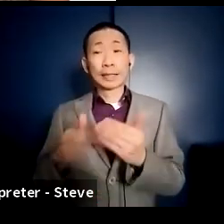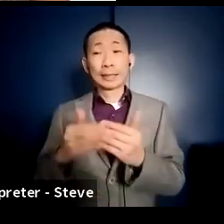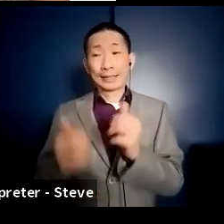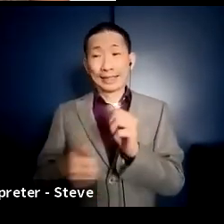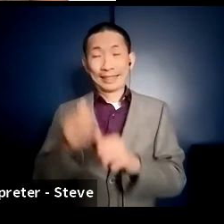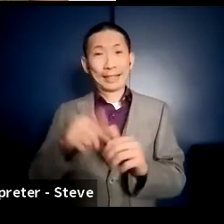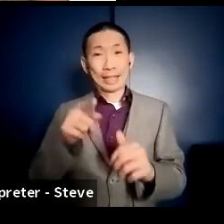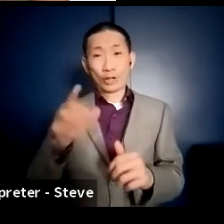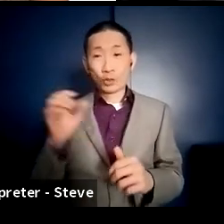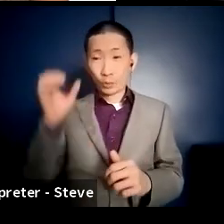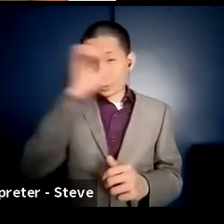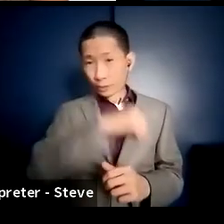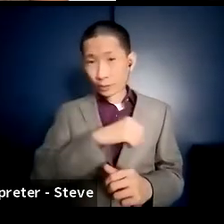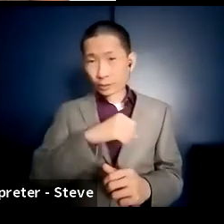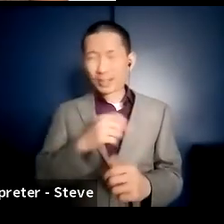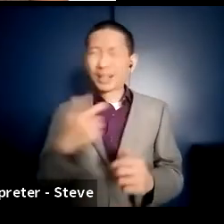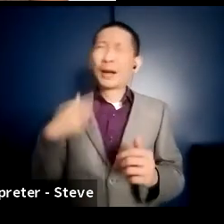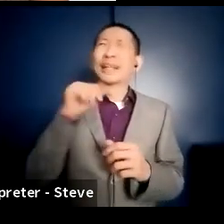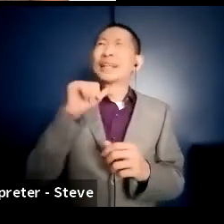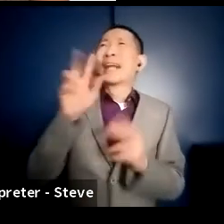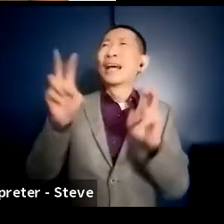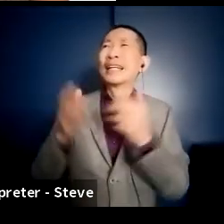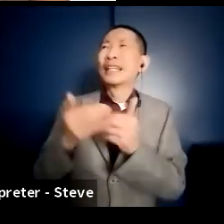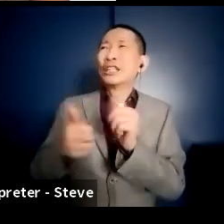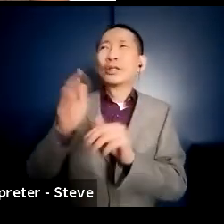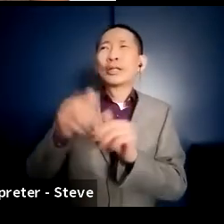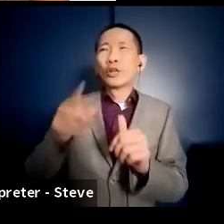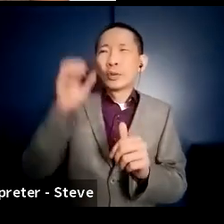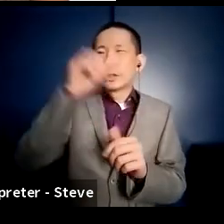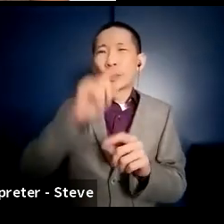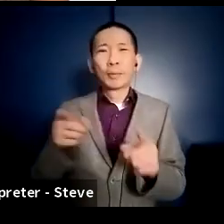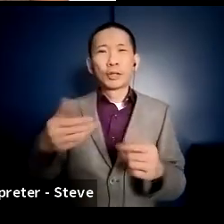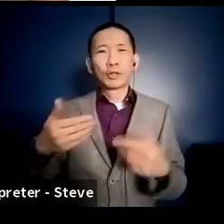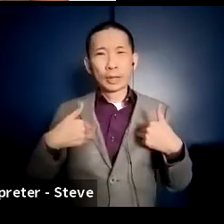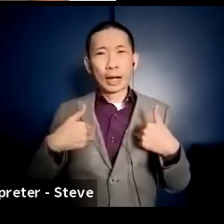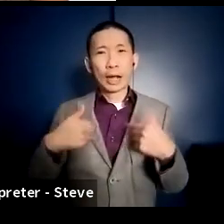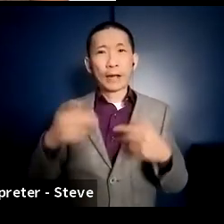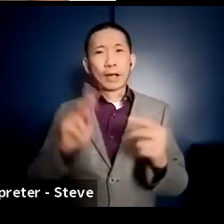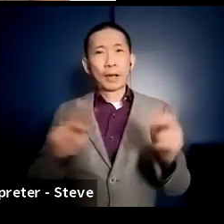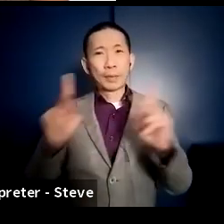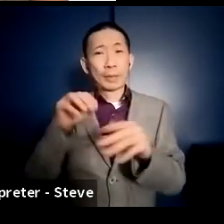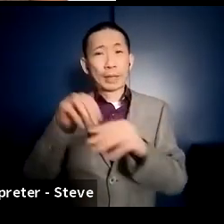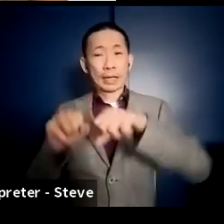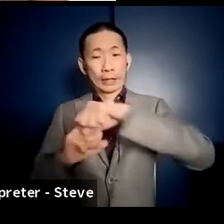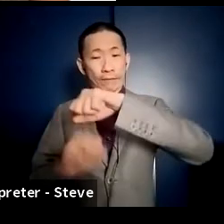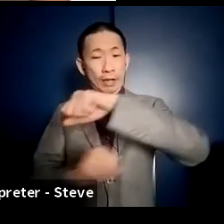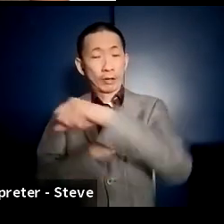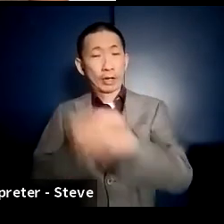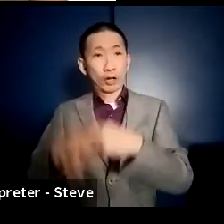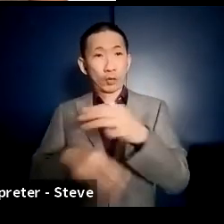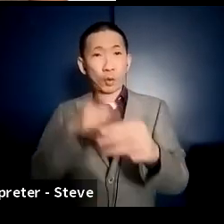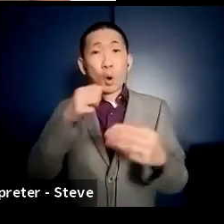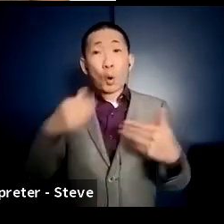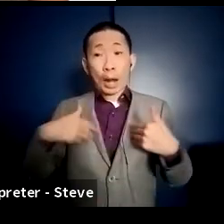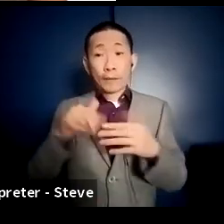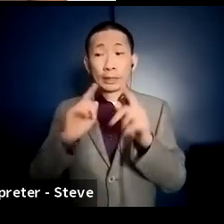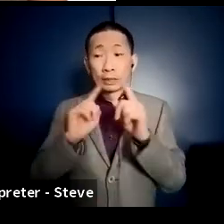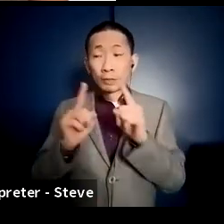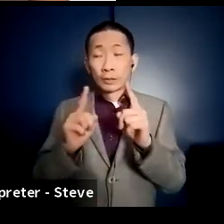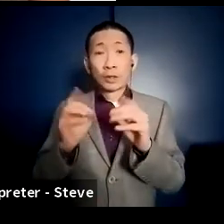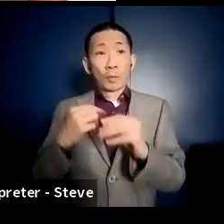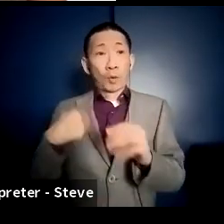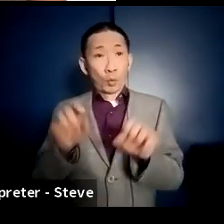might think. Or I guess it's not easier than you might think, but like there are people in the foundation world who are having these conversations, and the more that